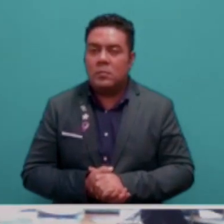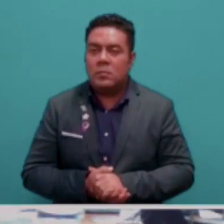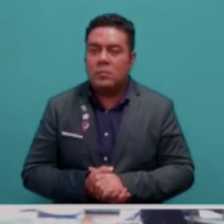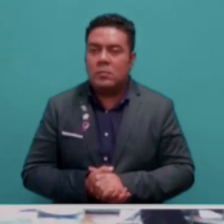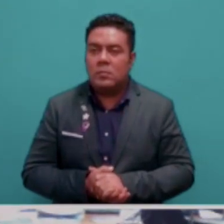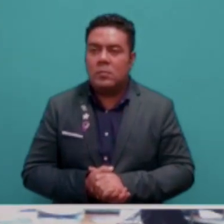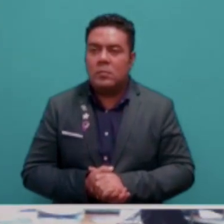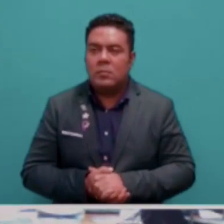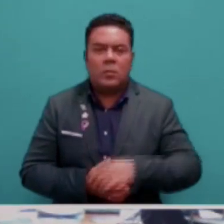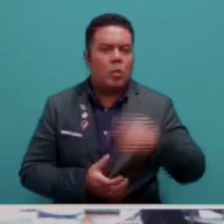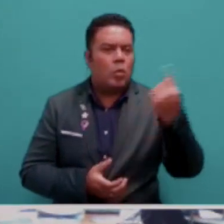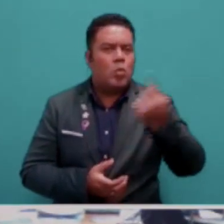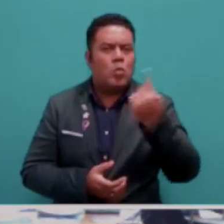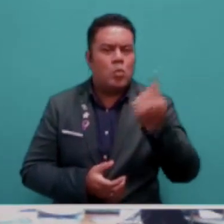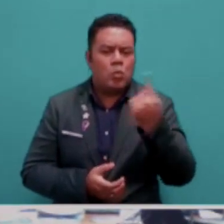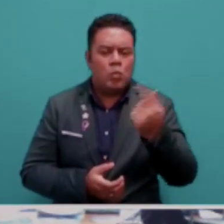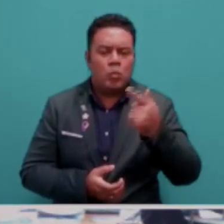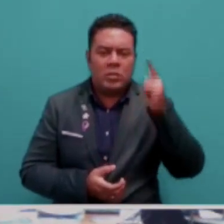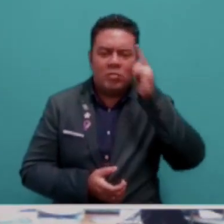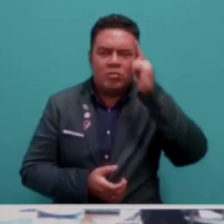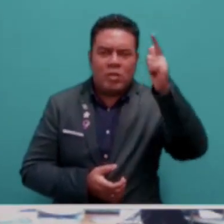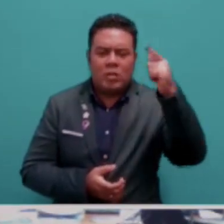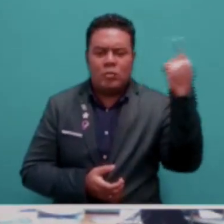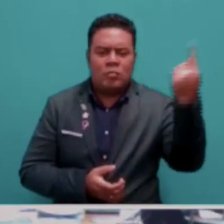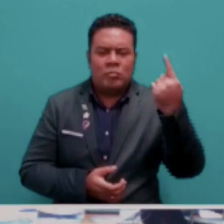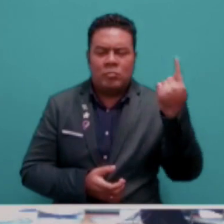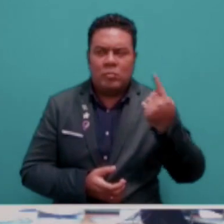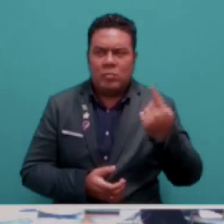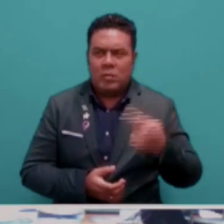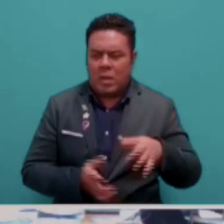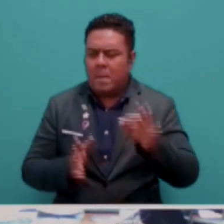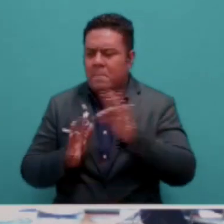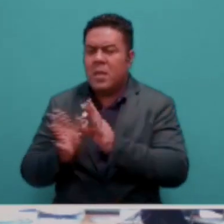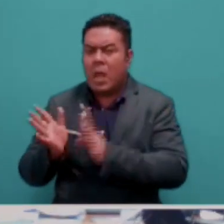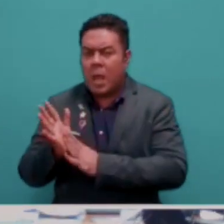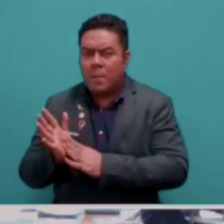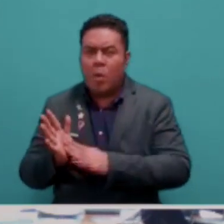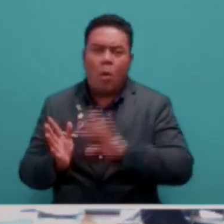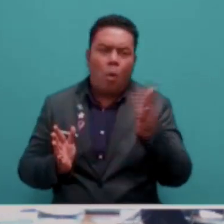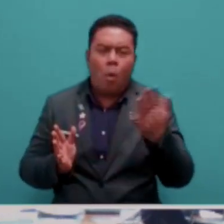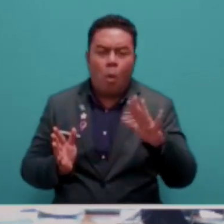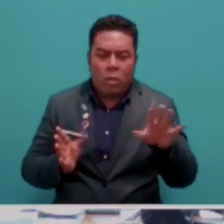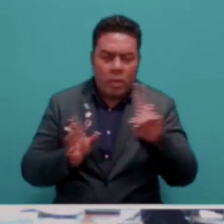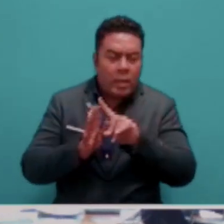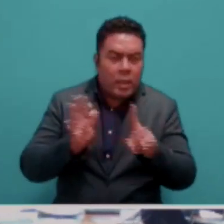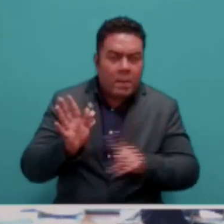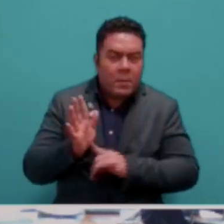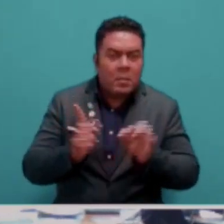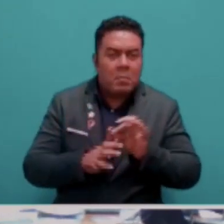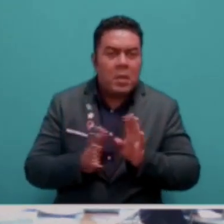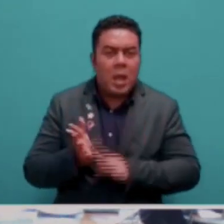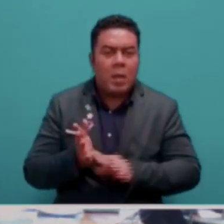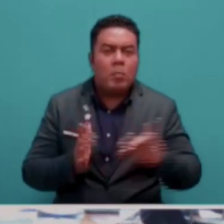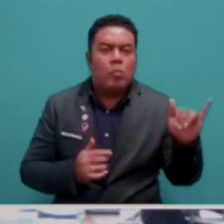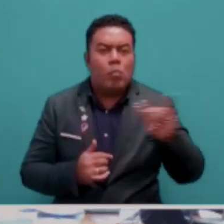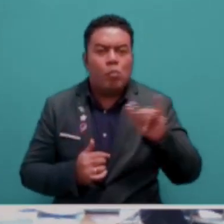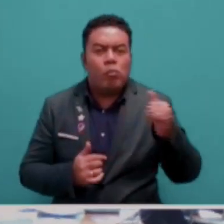Who is really in charge, Mr. Speaker, sir? The Honourable Prime Minister or the Deputy Prime Minister?